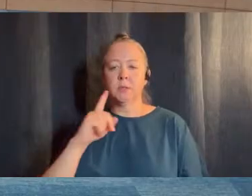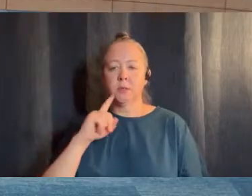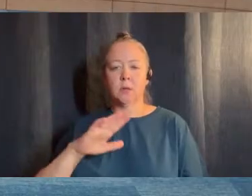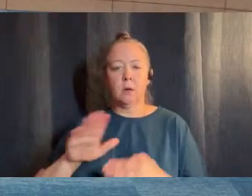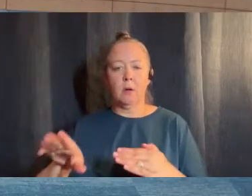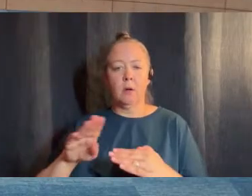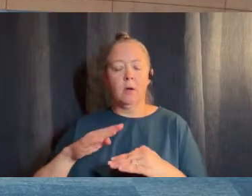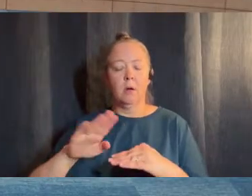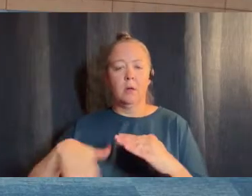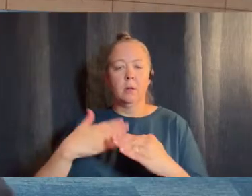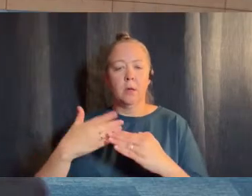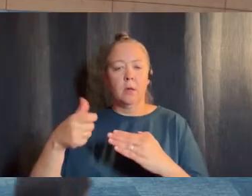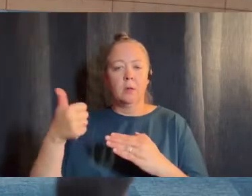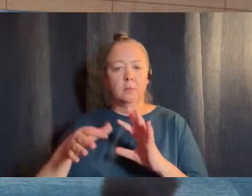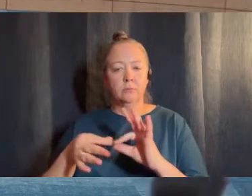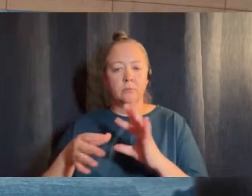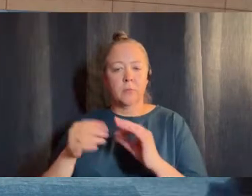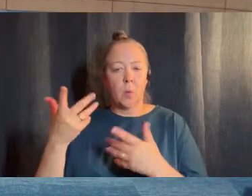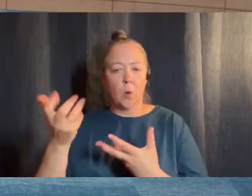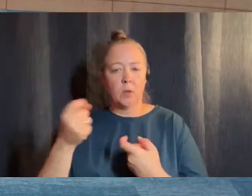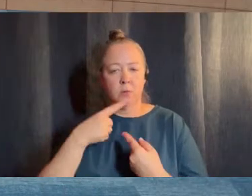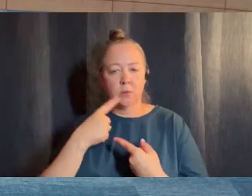Thank you.